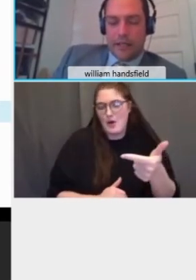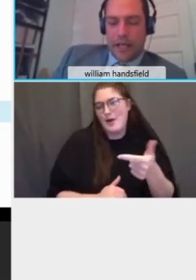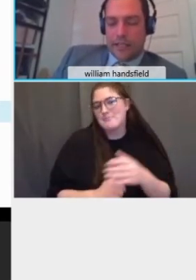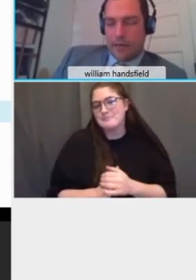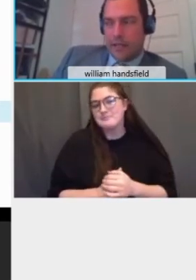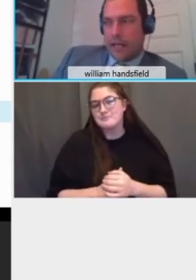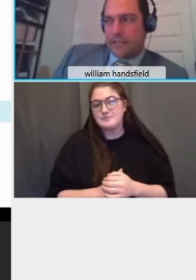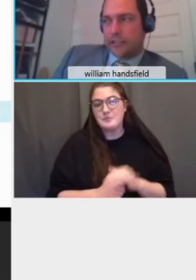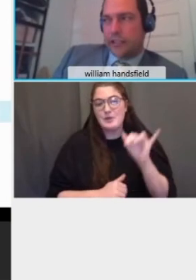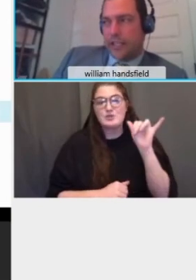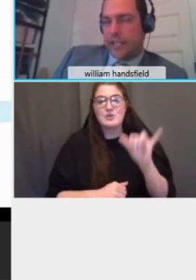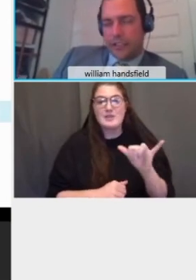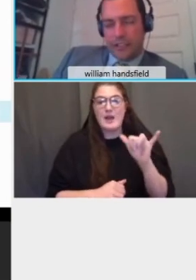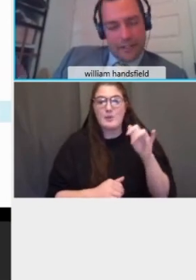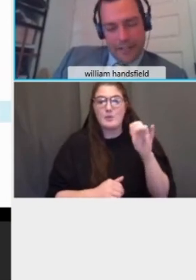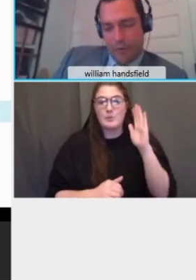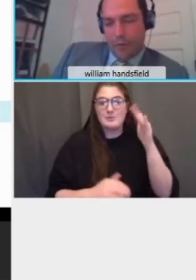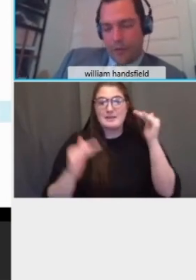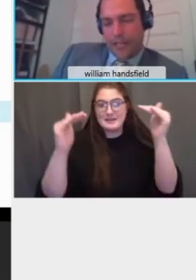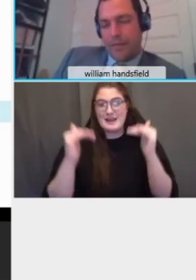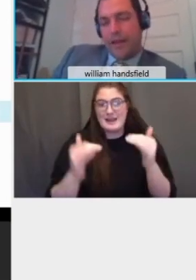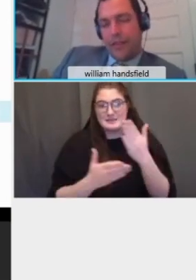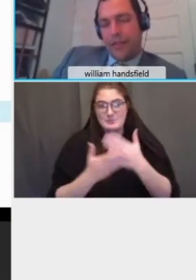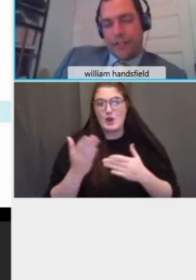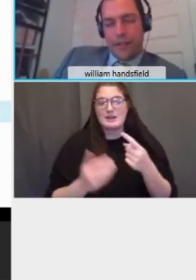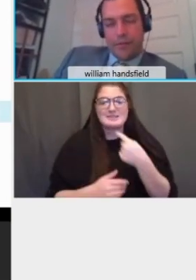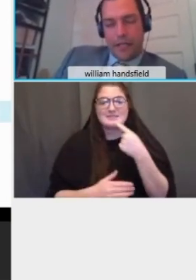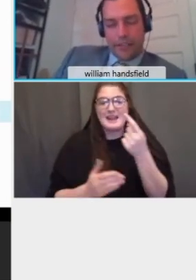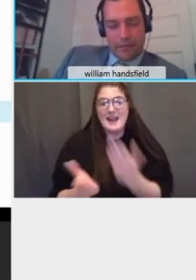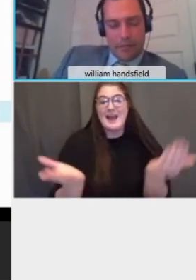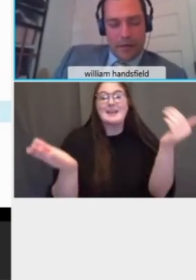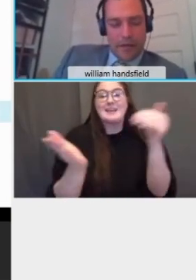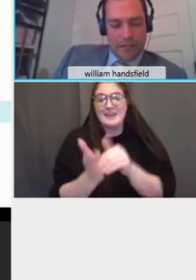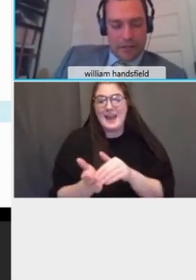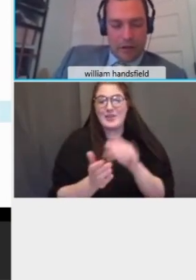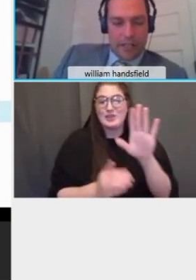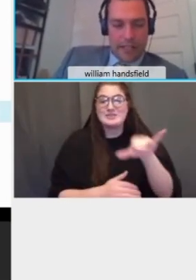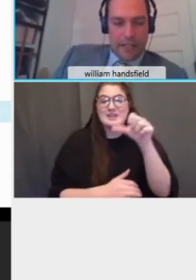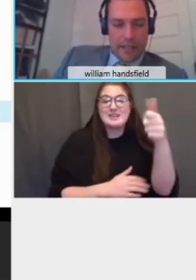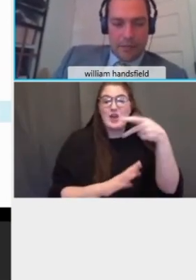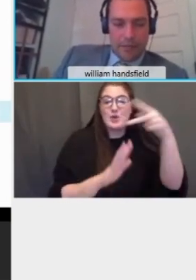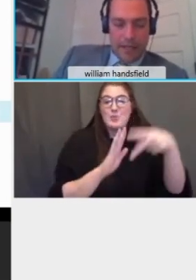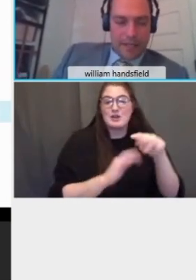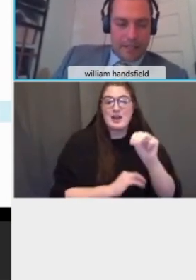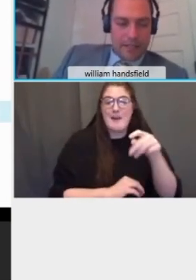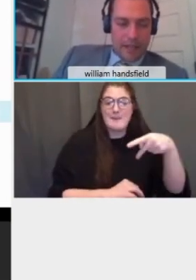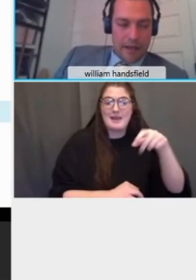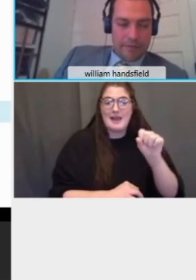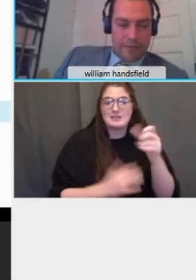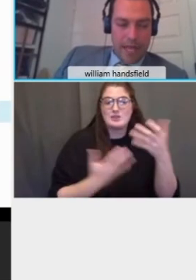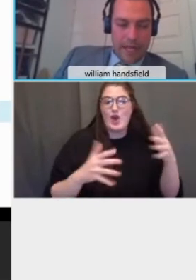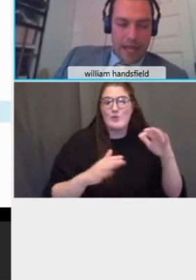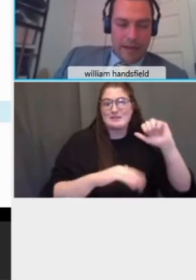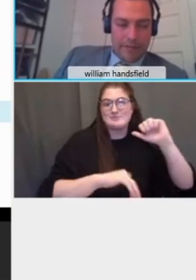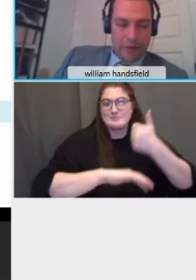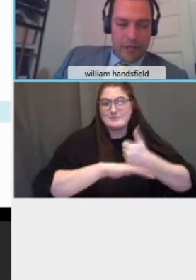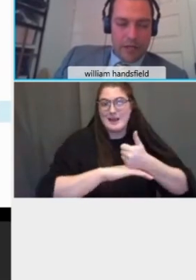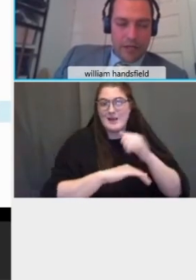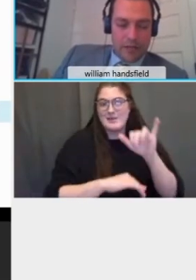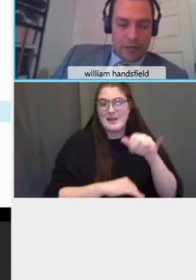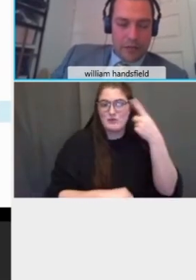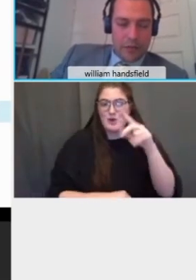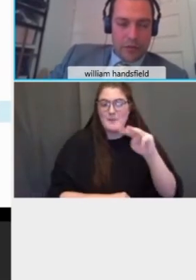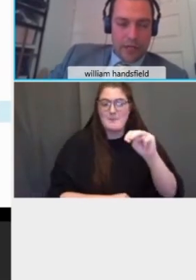going to be the next section. And then just to say it one more time, there's another project that NPS is already implementing, and it's from Main